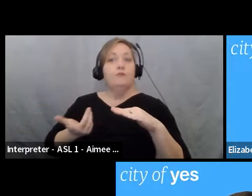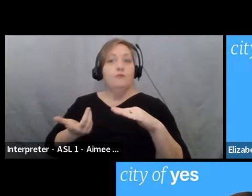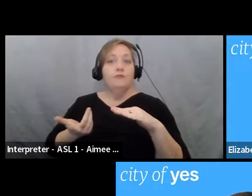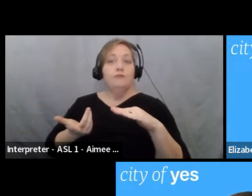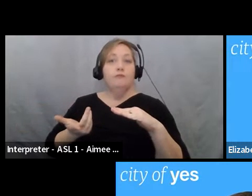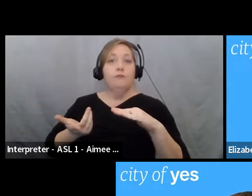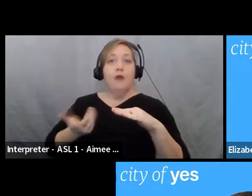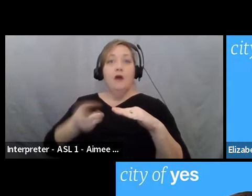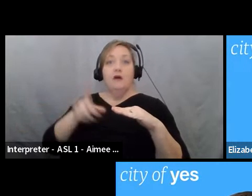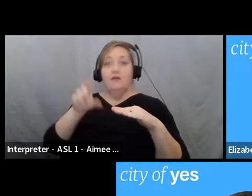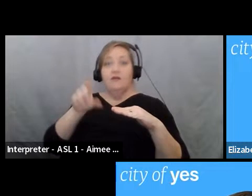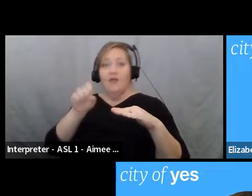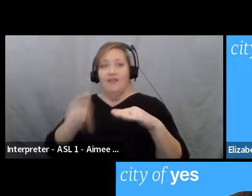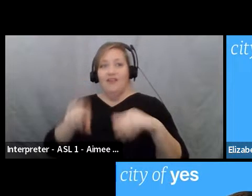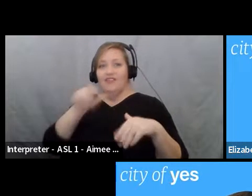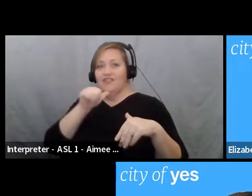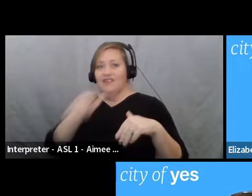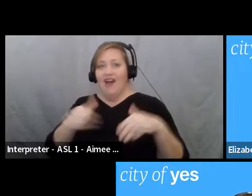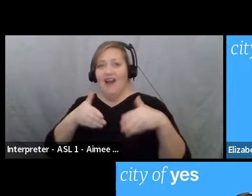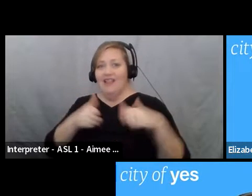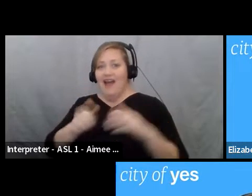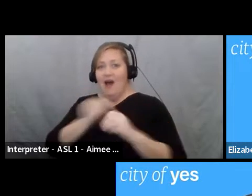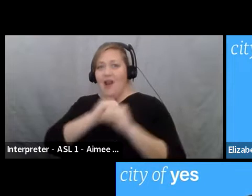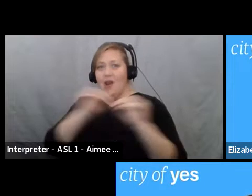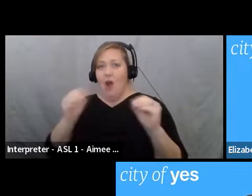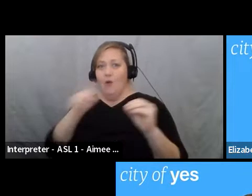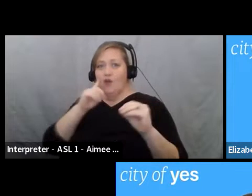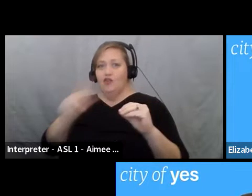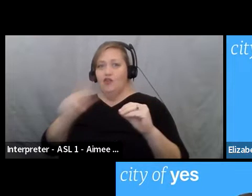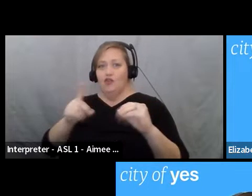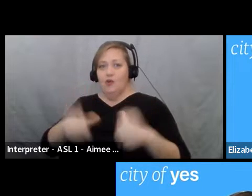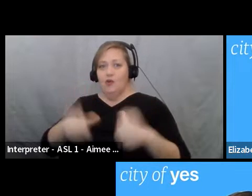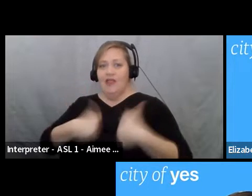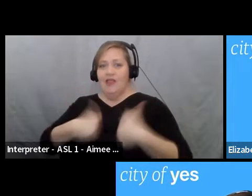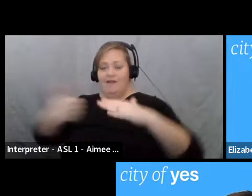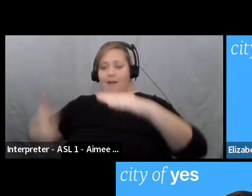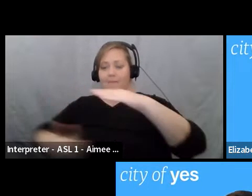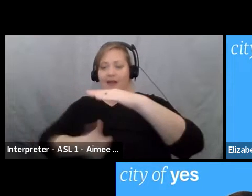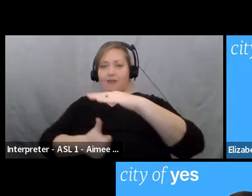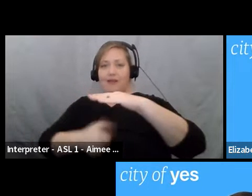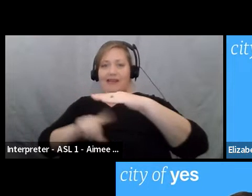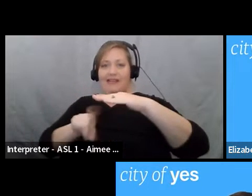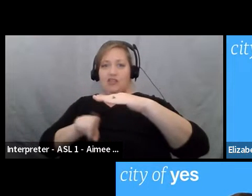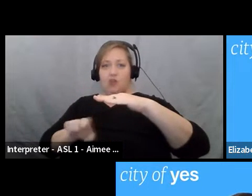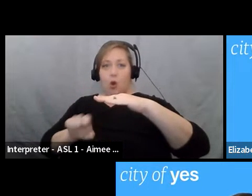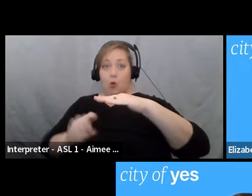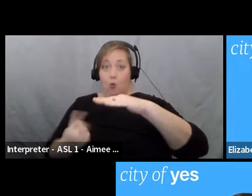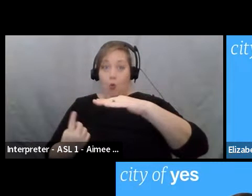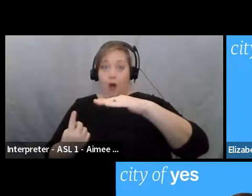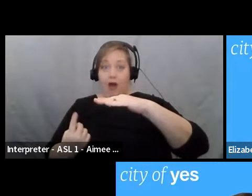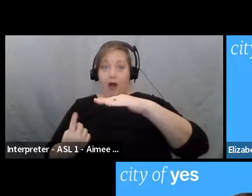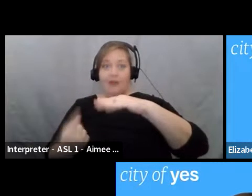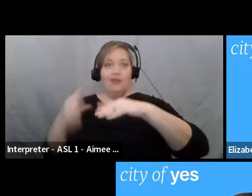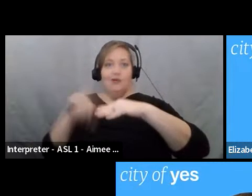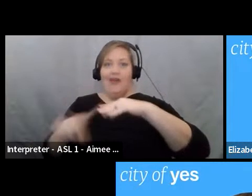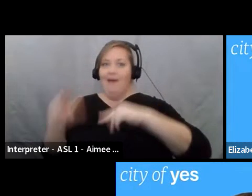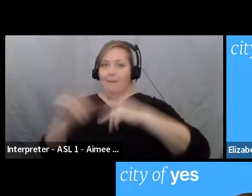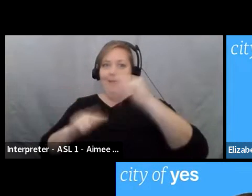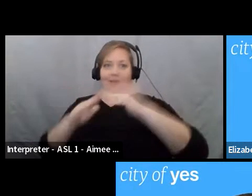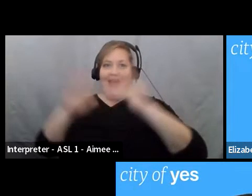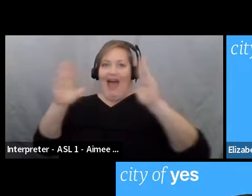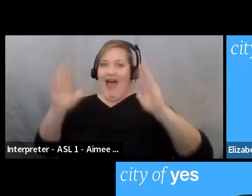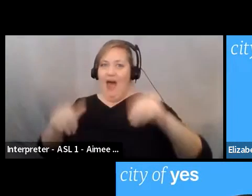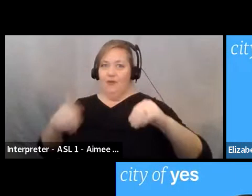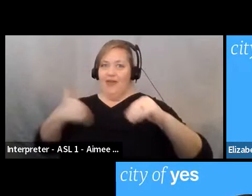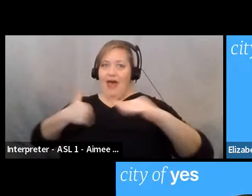you should not allow anyone to occupy a basement in a Zone 1 where you can't even build a house that